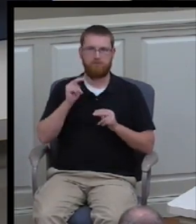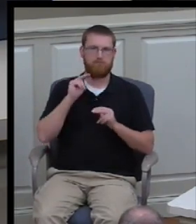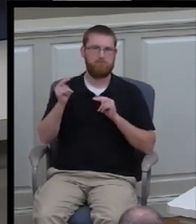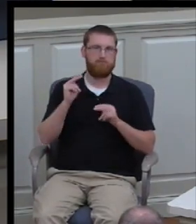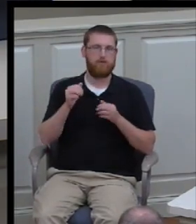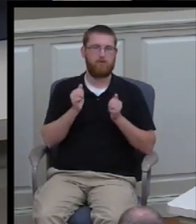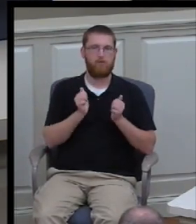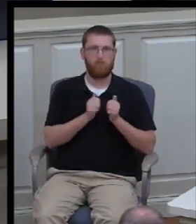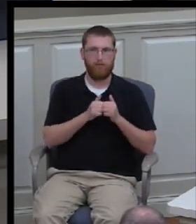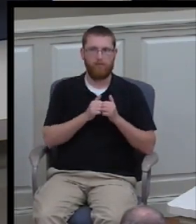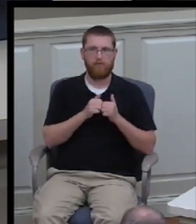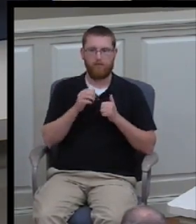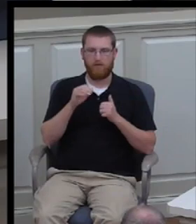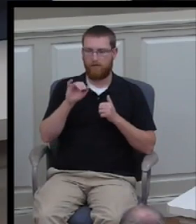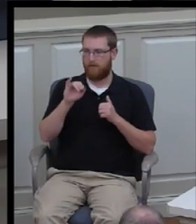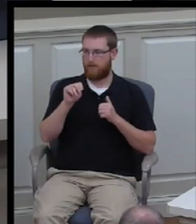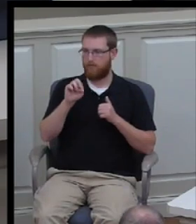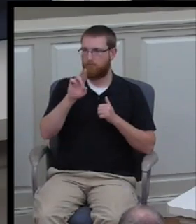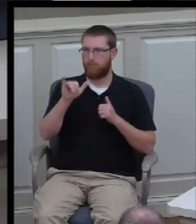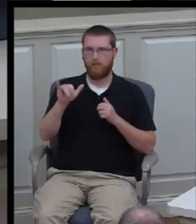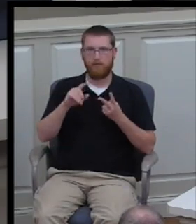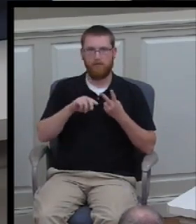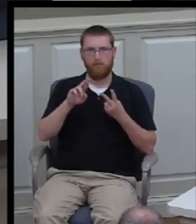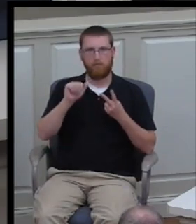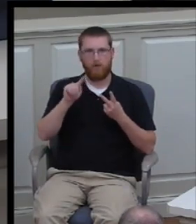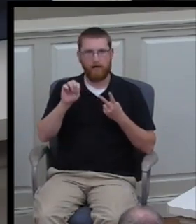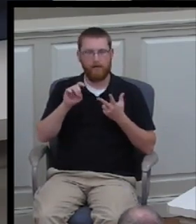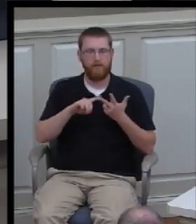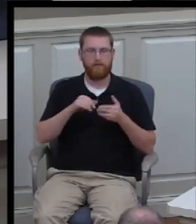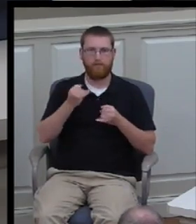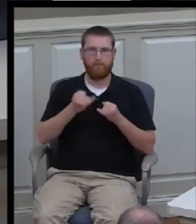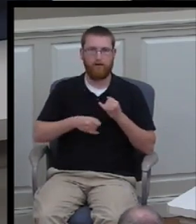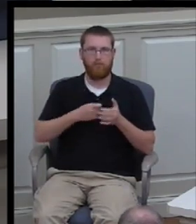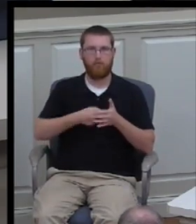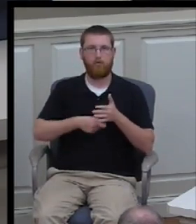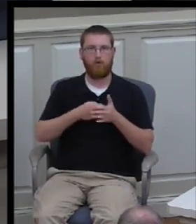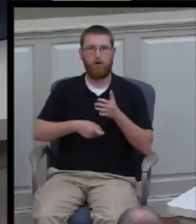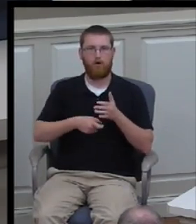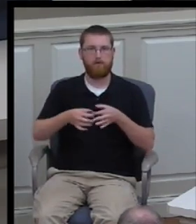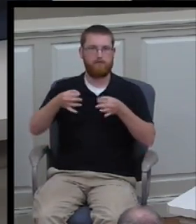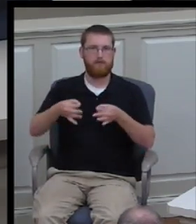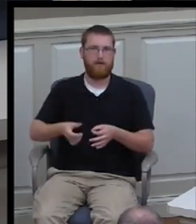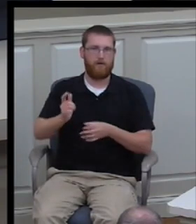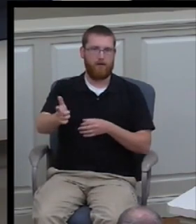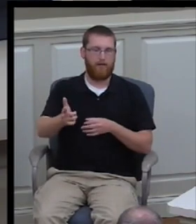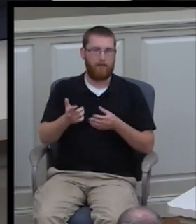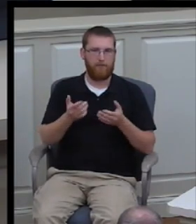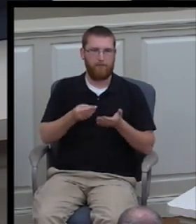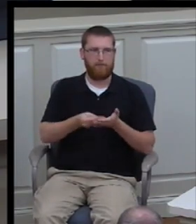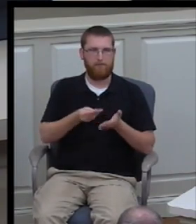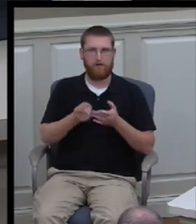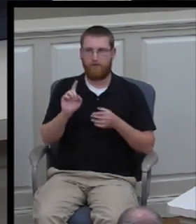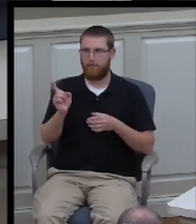with the industries and rates and things like that. So final construction cost would be to be determined where the source of that would come